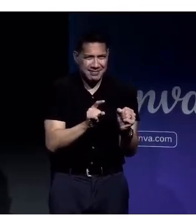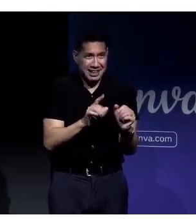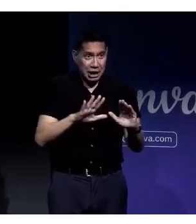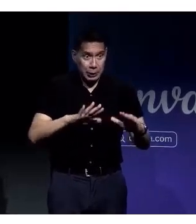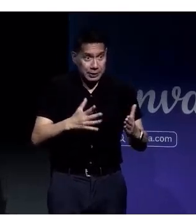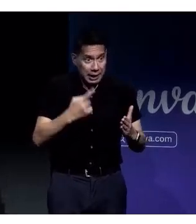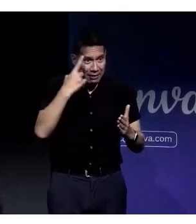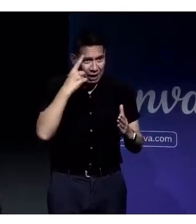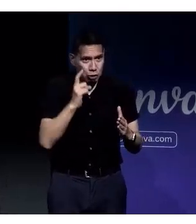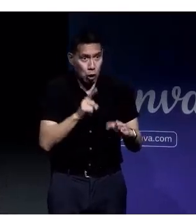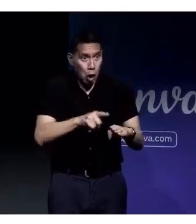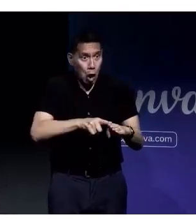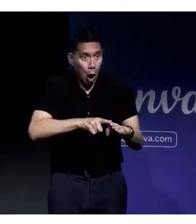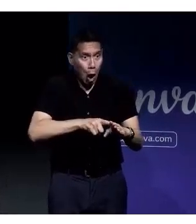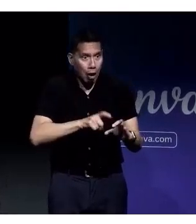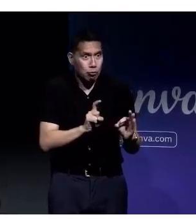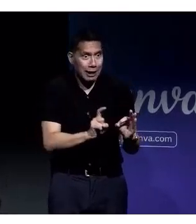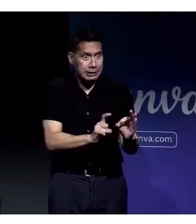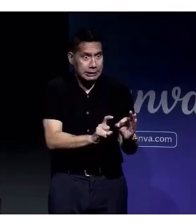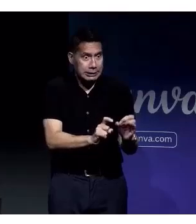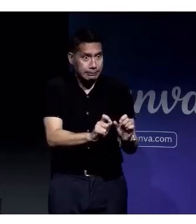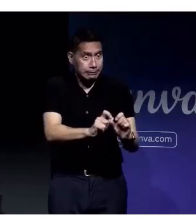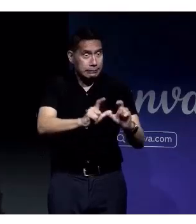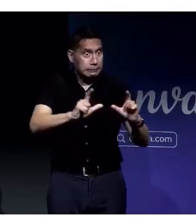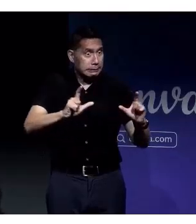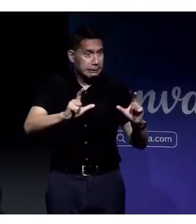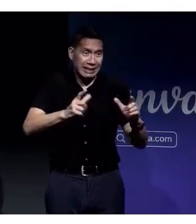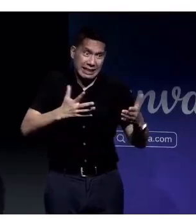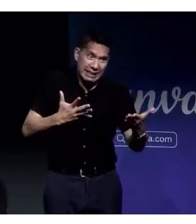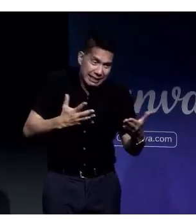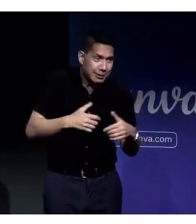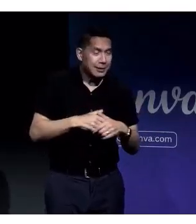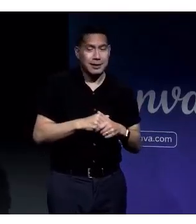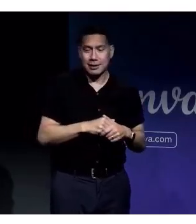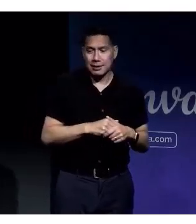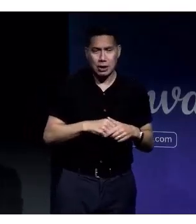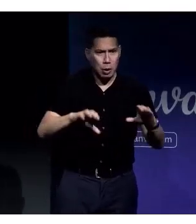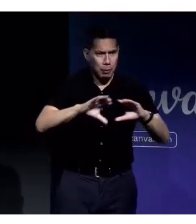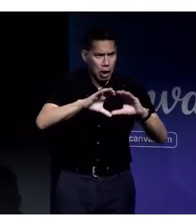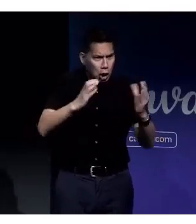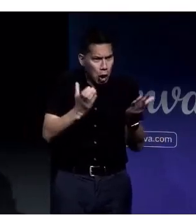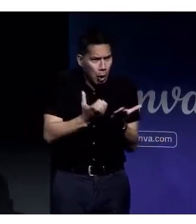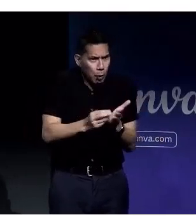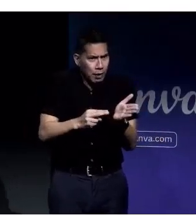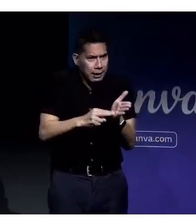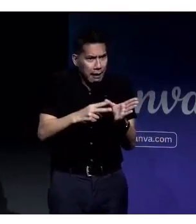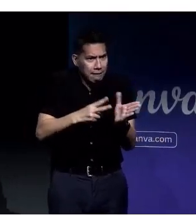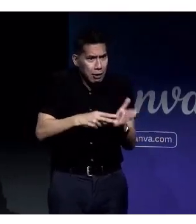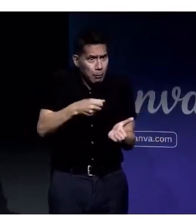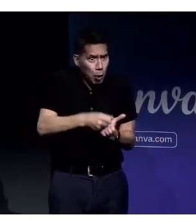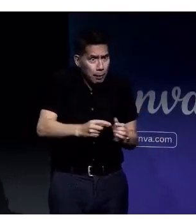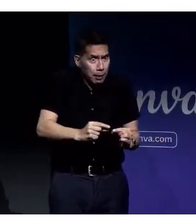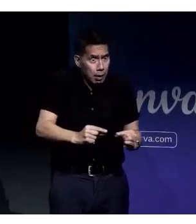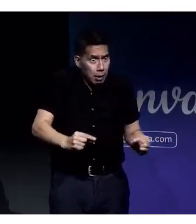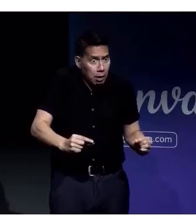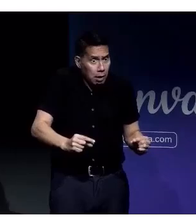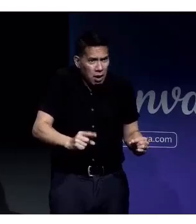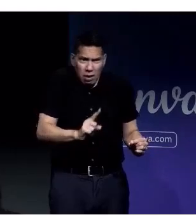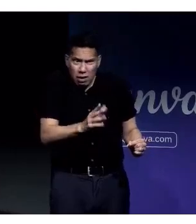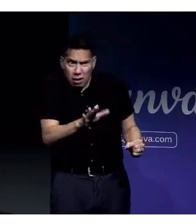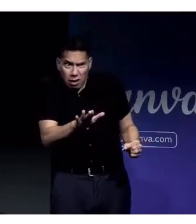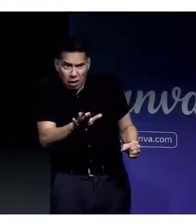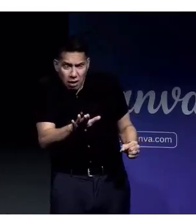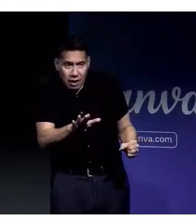think to long press. But what about global navigation? Global navigation